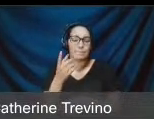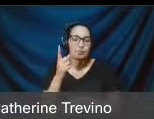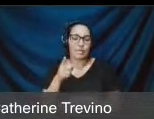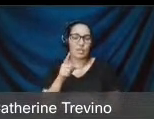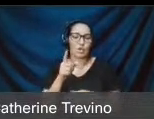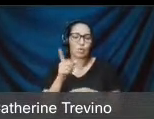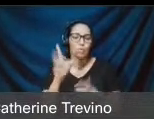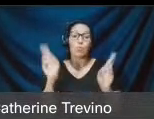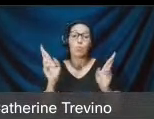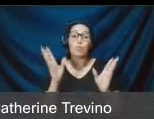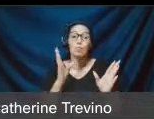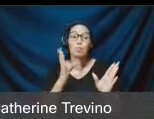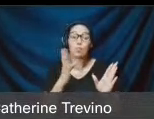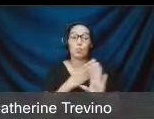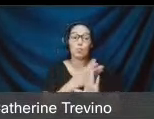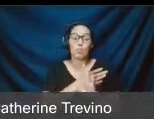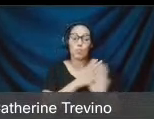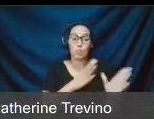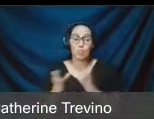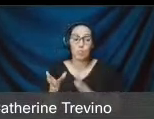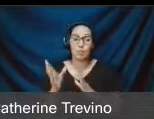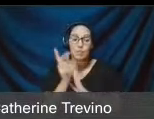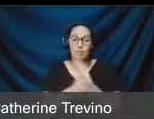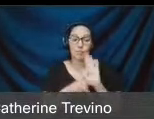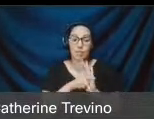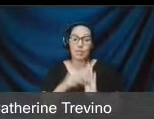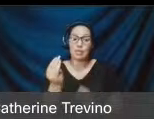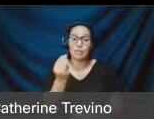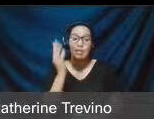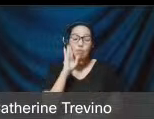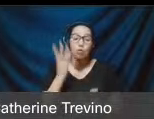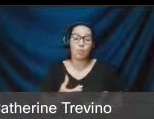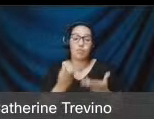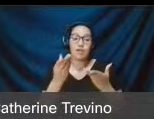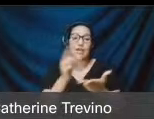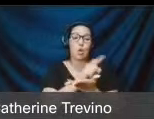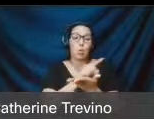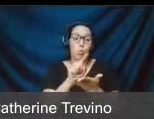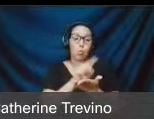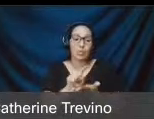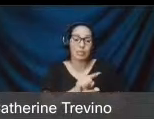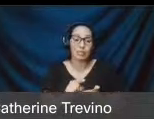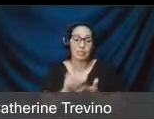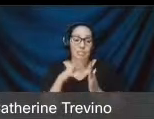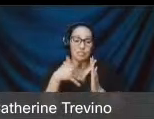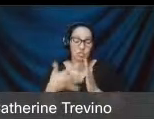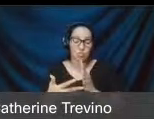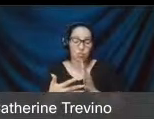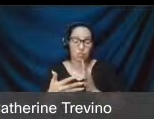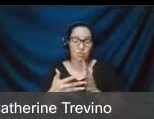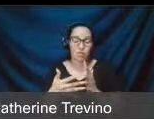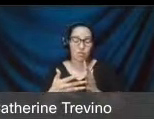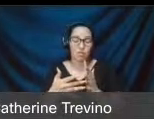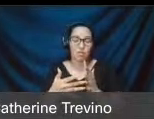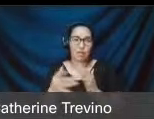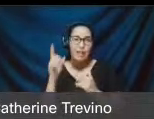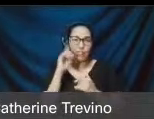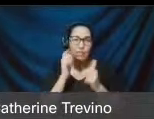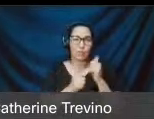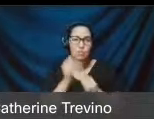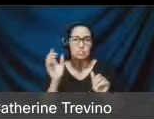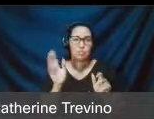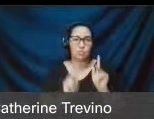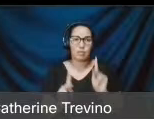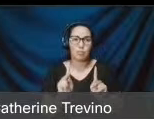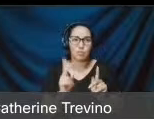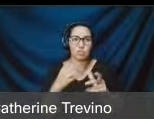Monday, will provide the weekly, a weekly schedule within, I think most people do it within their